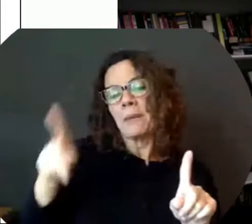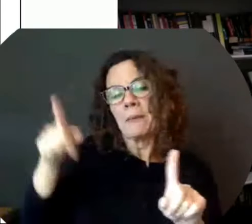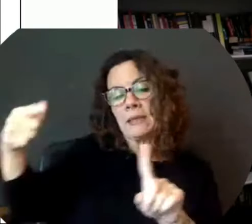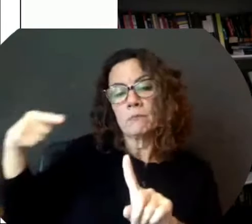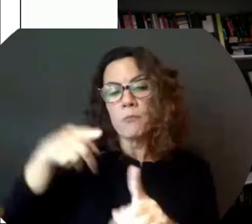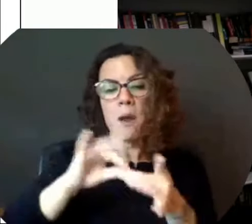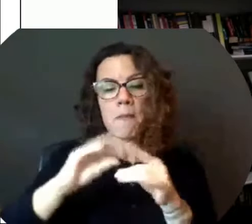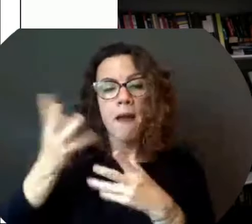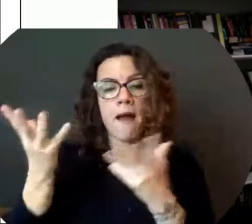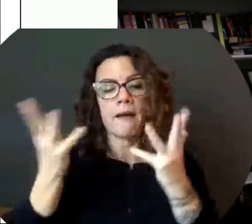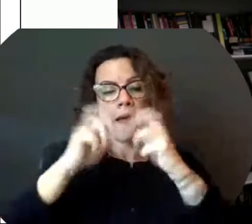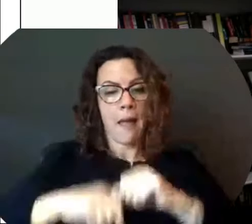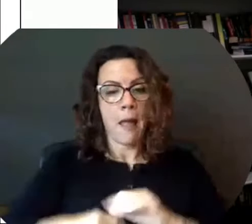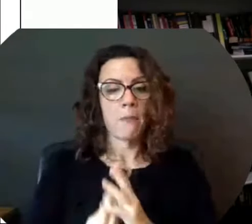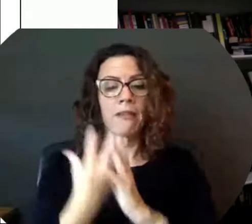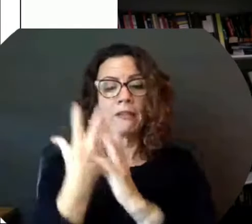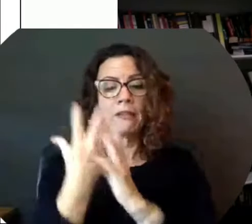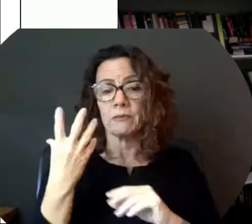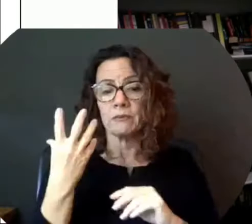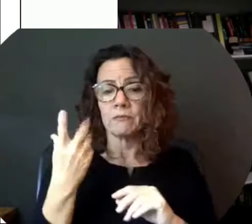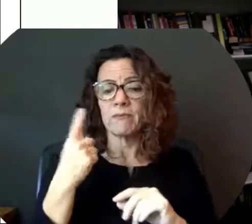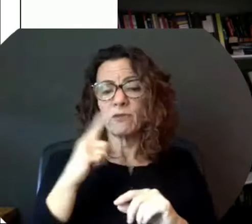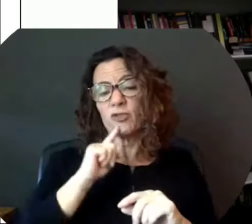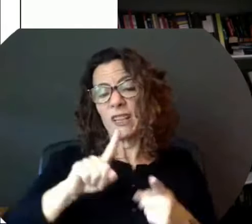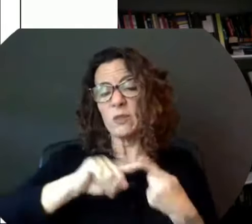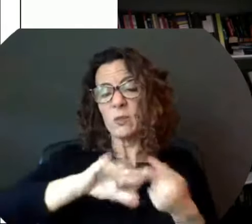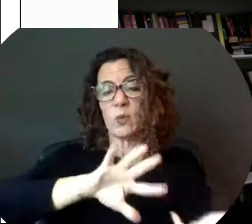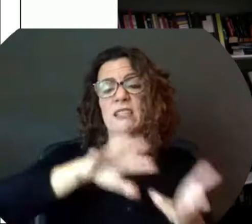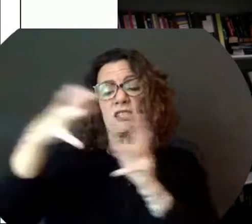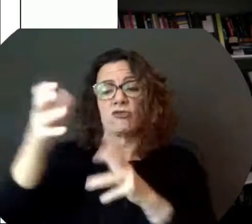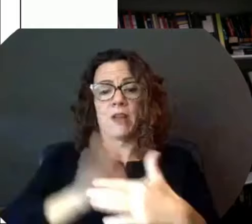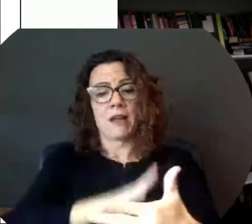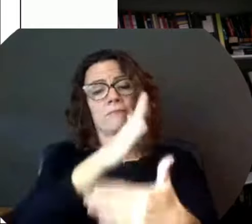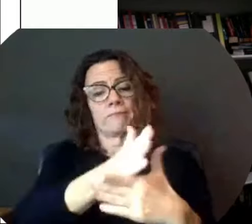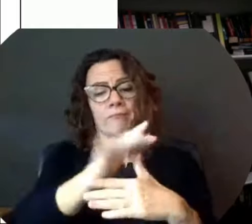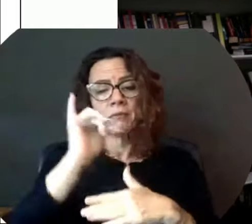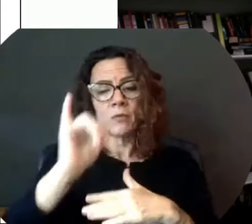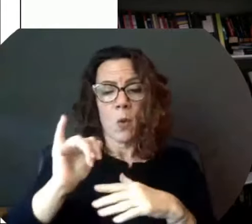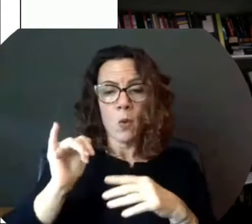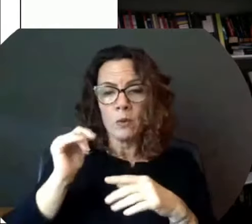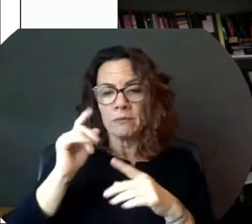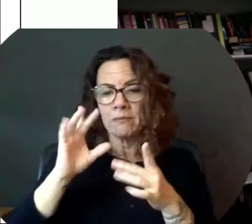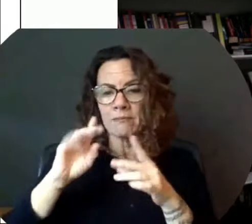of legacies and ongoing practices of violent nutritional toxicity.